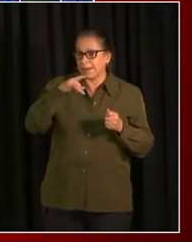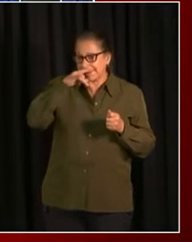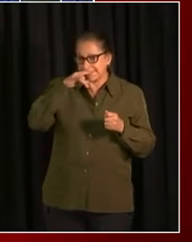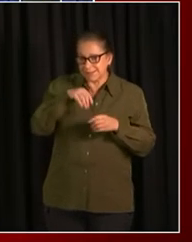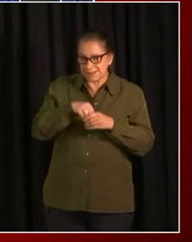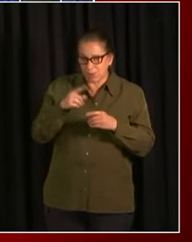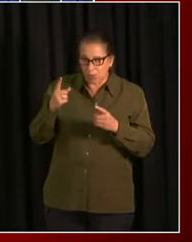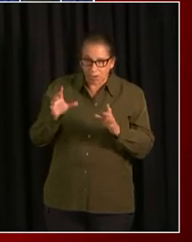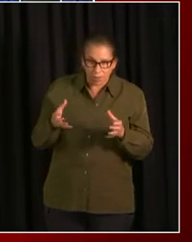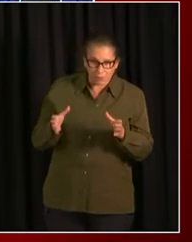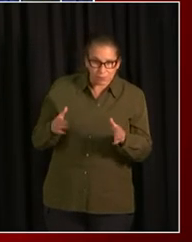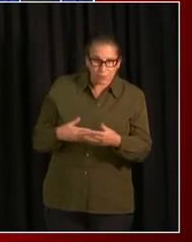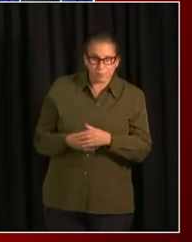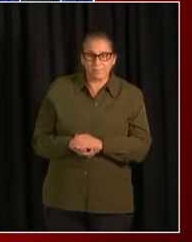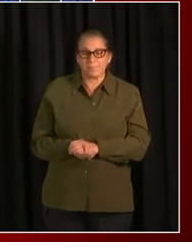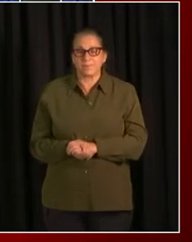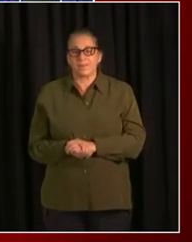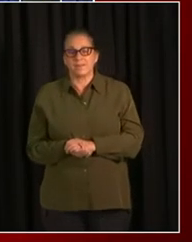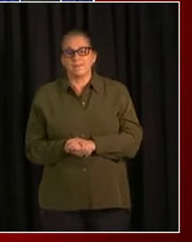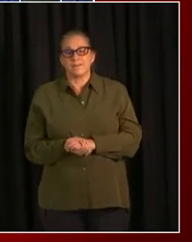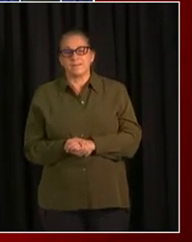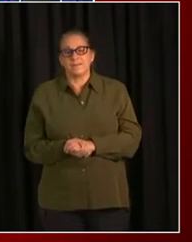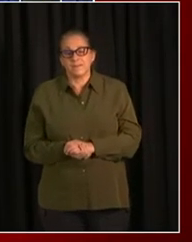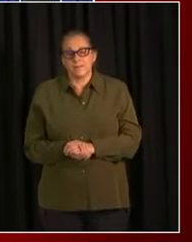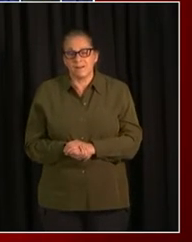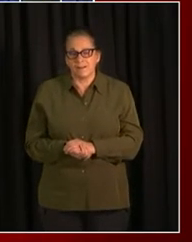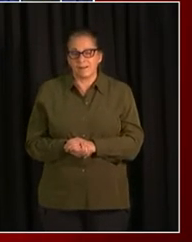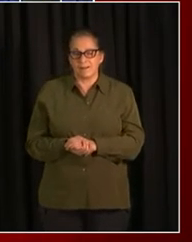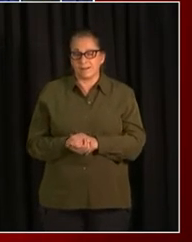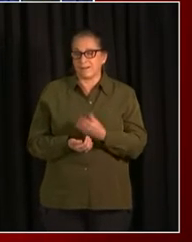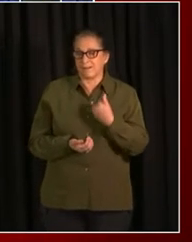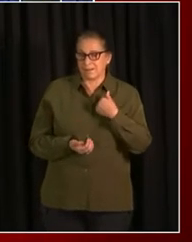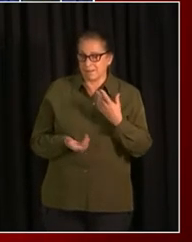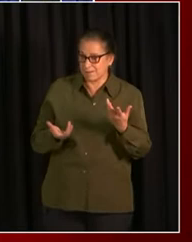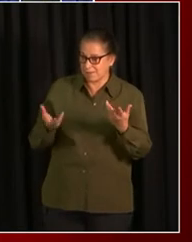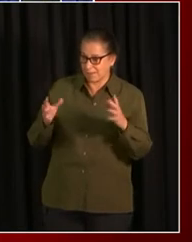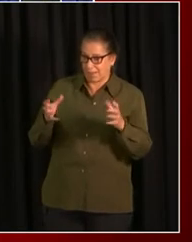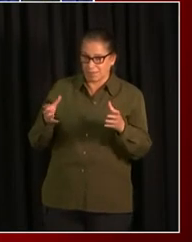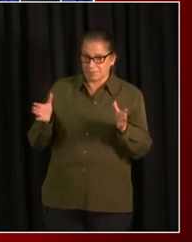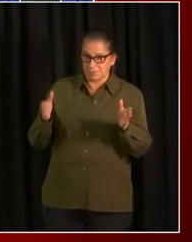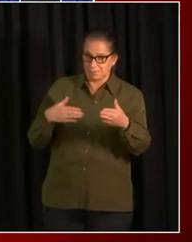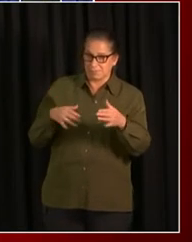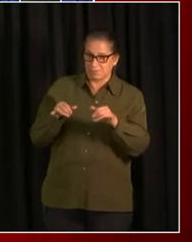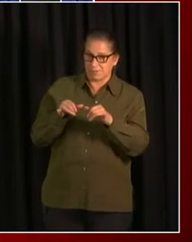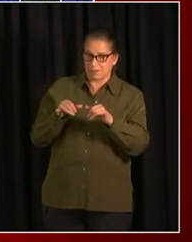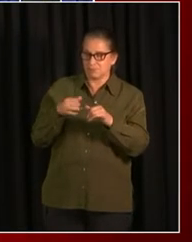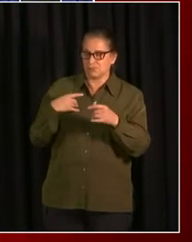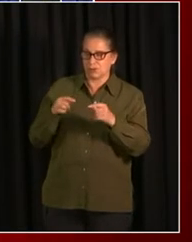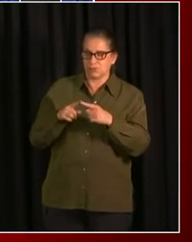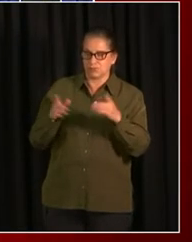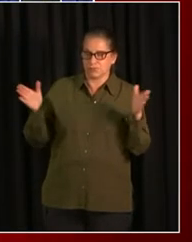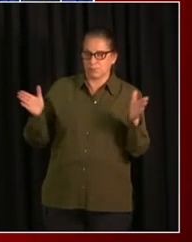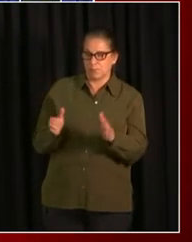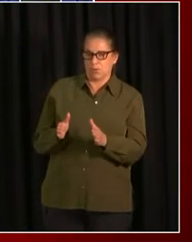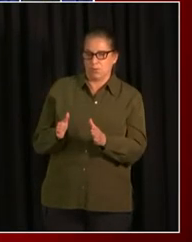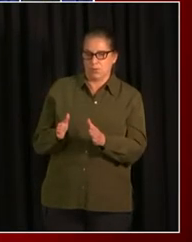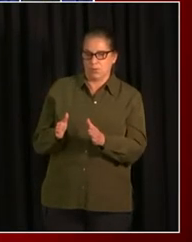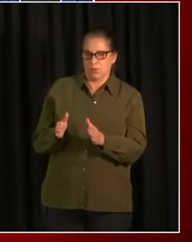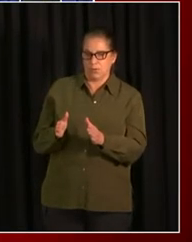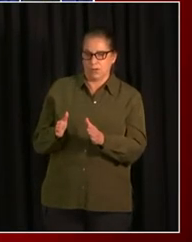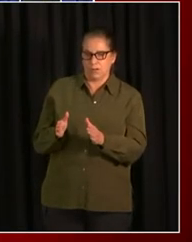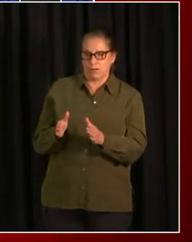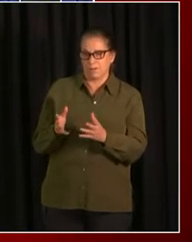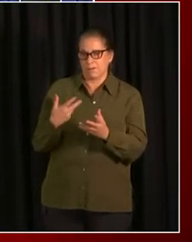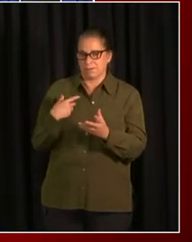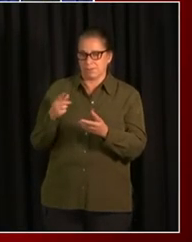even when we do that, because we have smaller class sizes, we have to make sure we innovate and improve and adjust the virtual